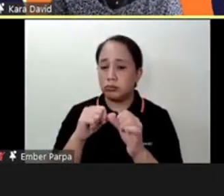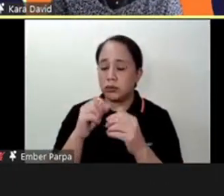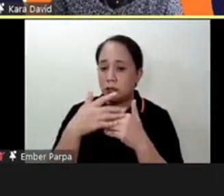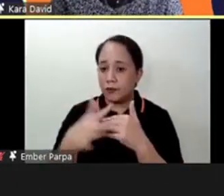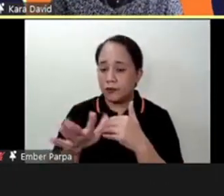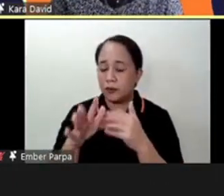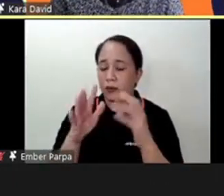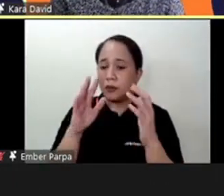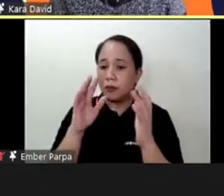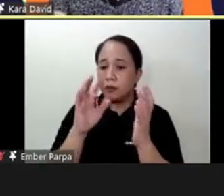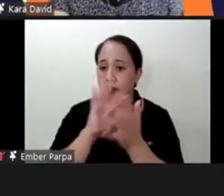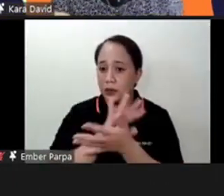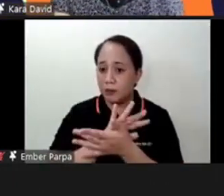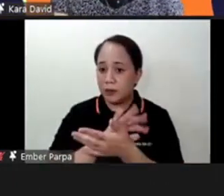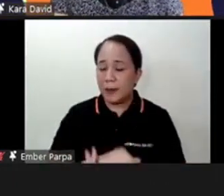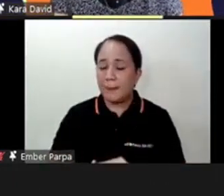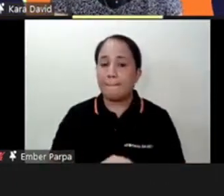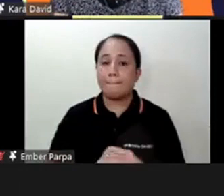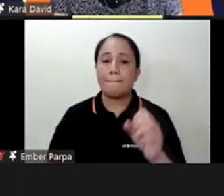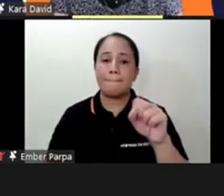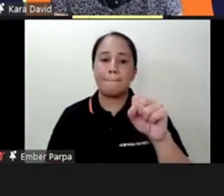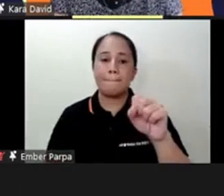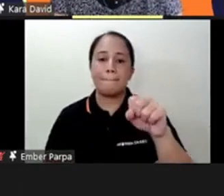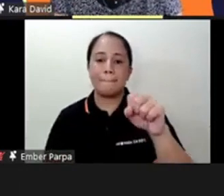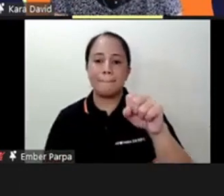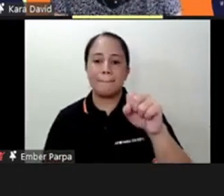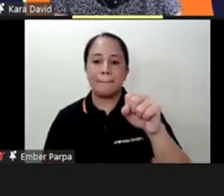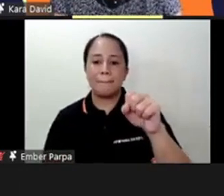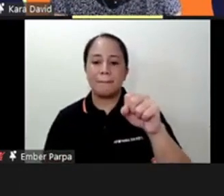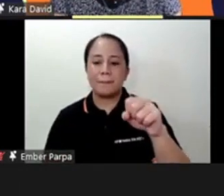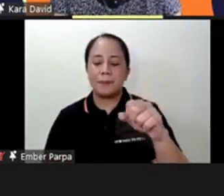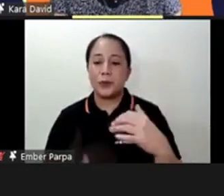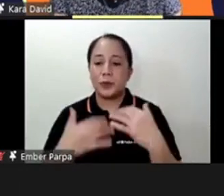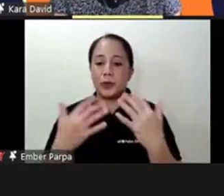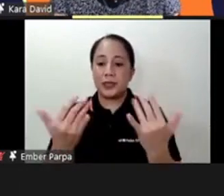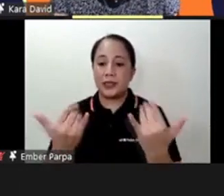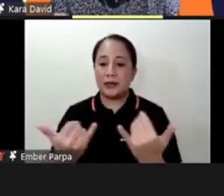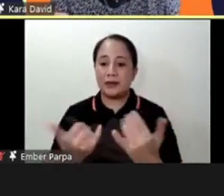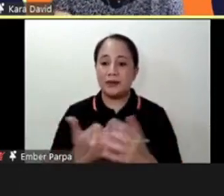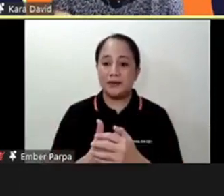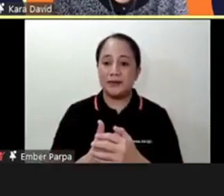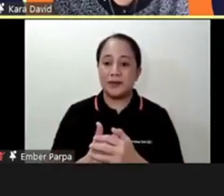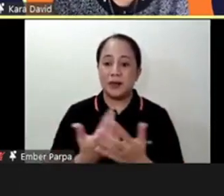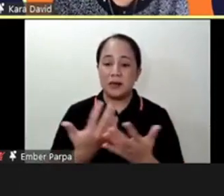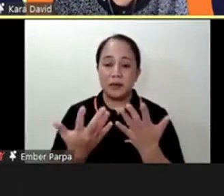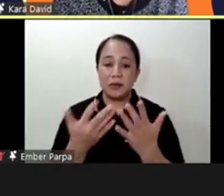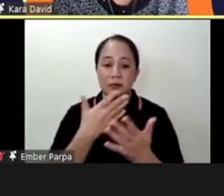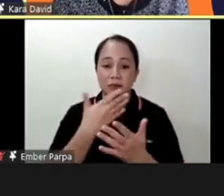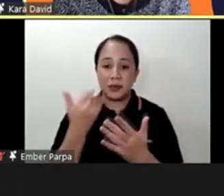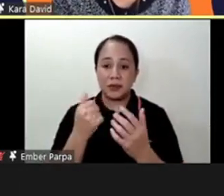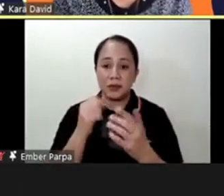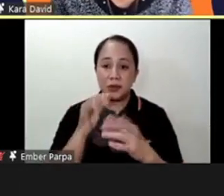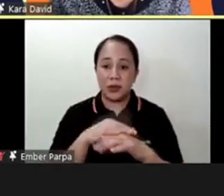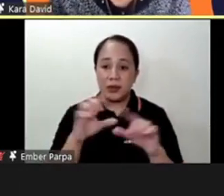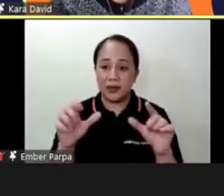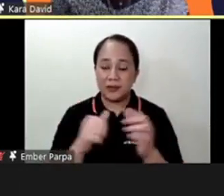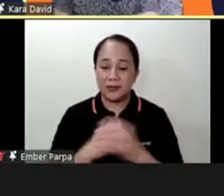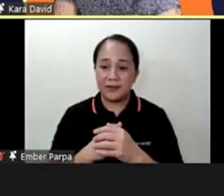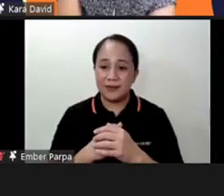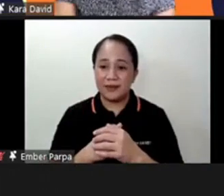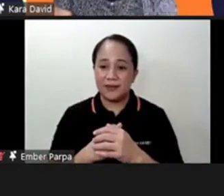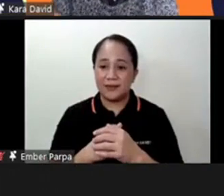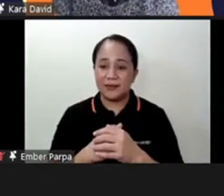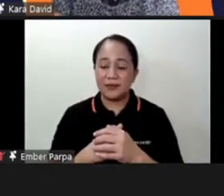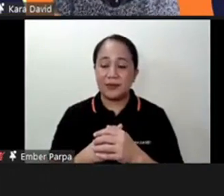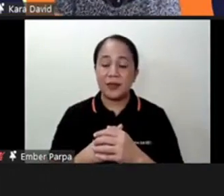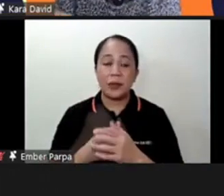pandemic? Yes. Sabi, this conference for one, it may be better online. You